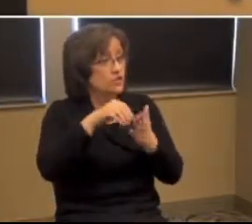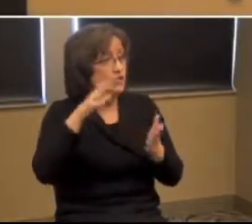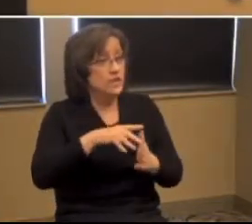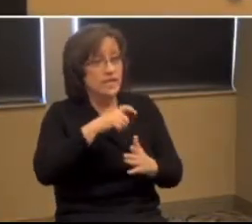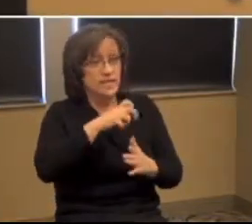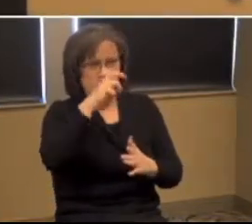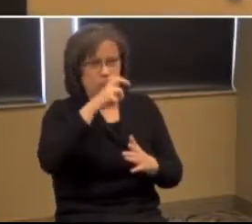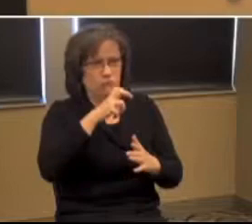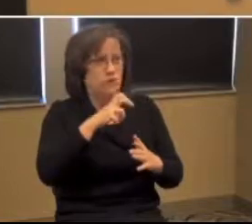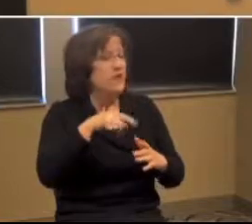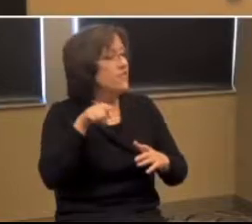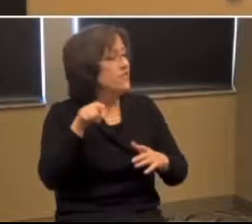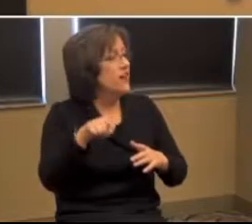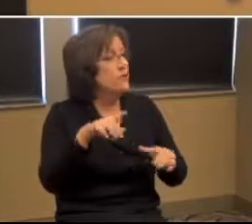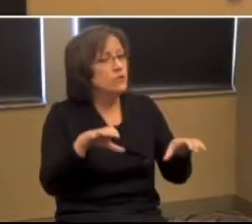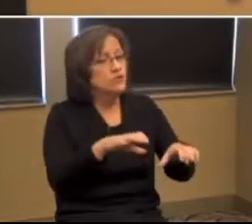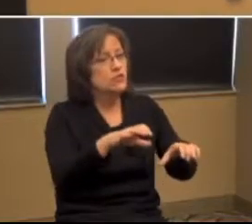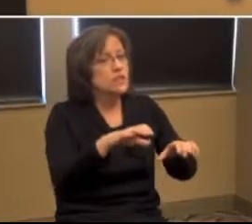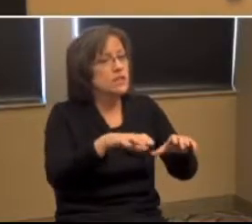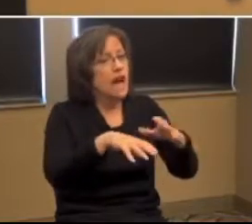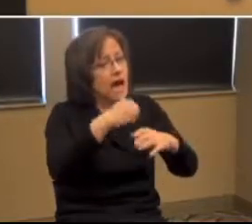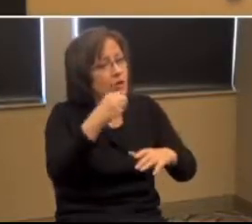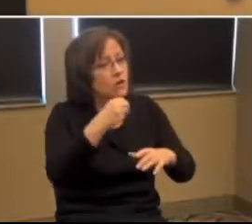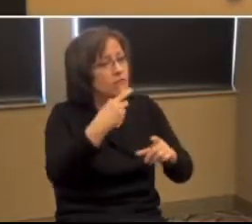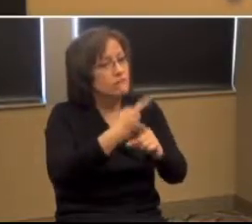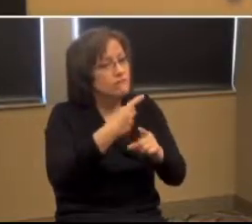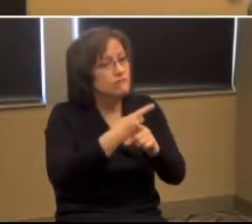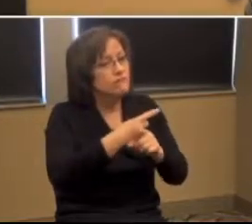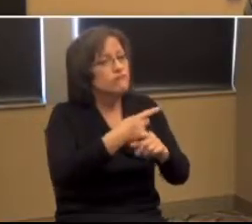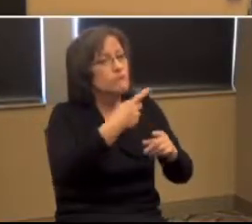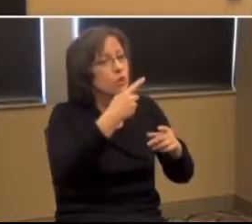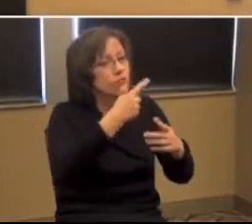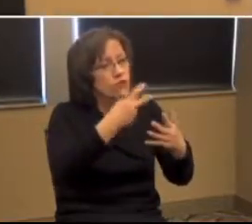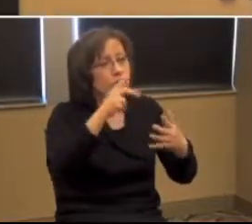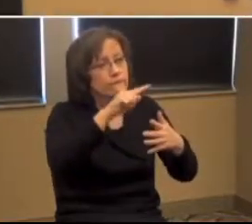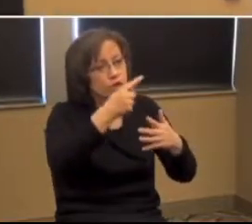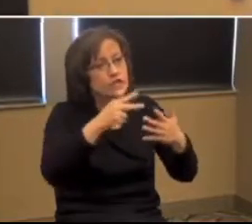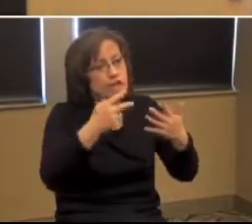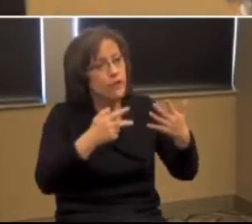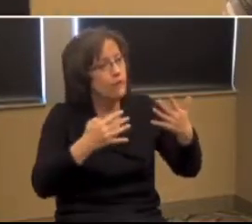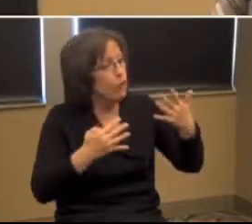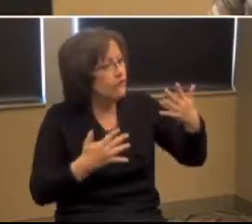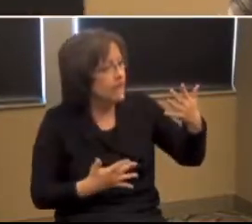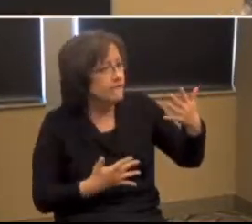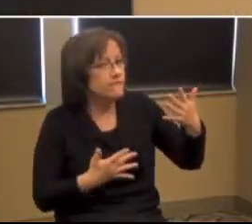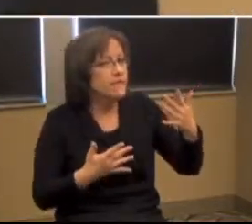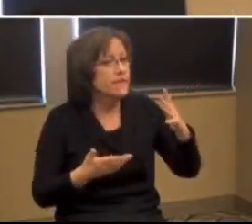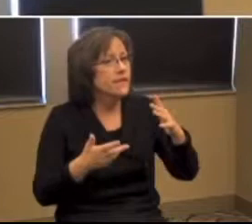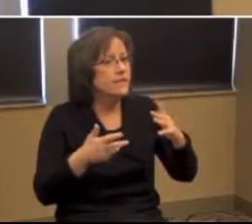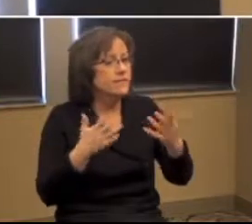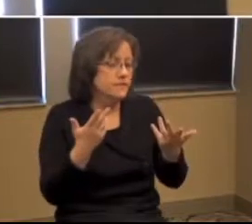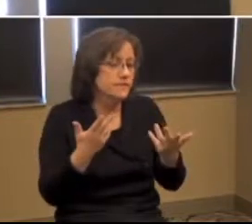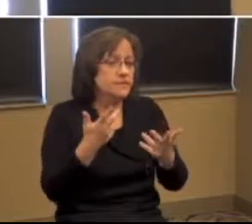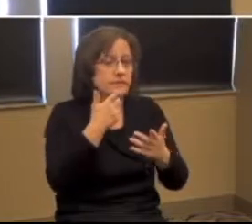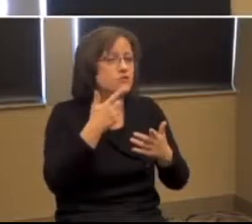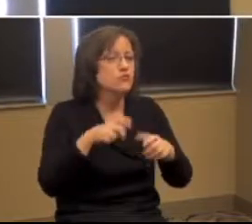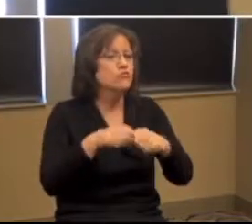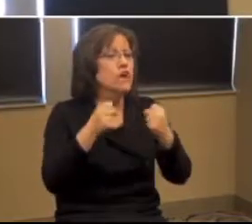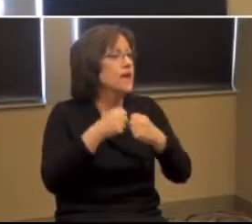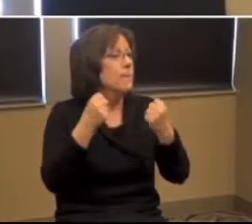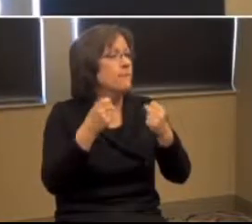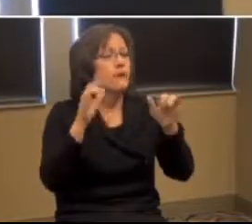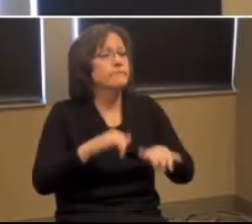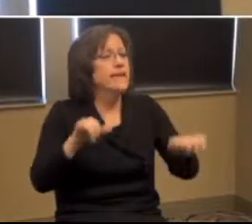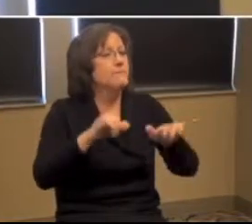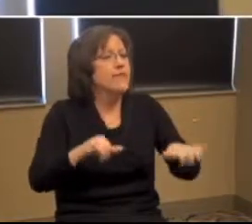order that it's in just because that's the routine that they're used to. We're also going to just to jump ahead, preview what we're going to talk about. We're